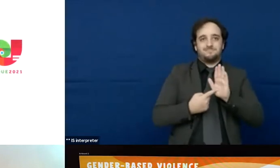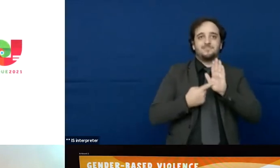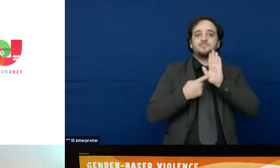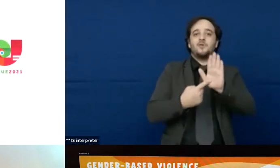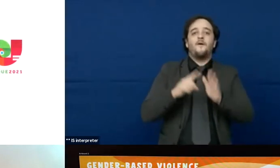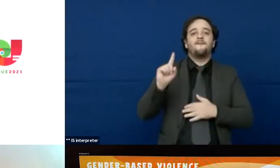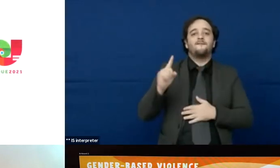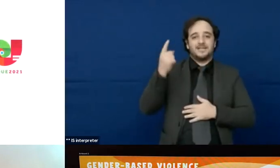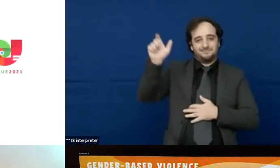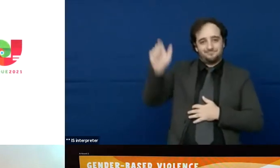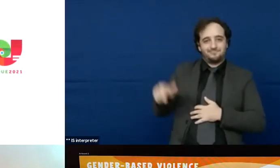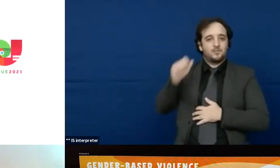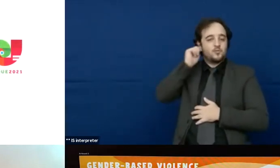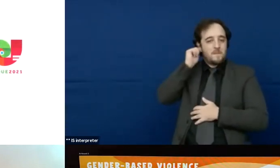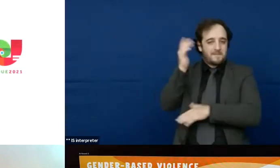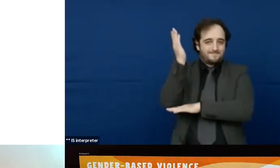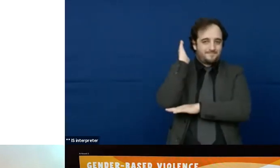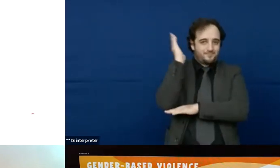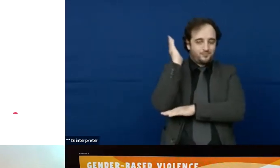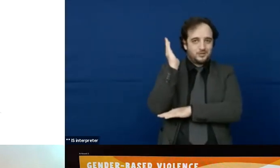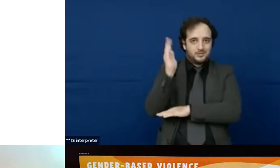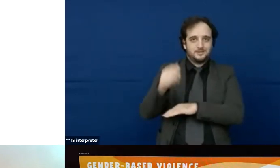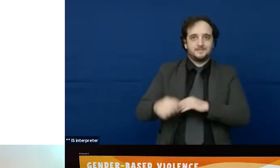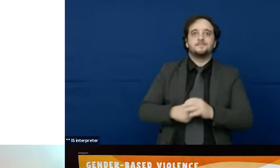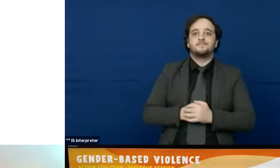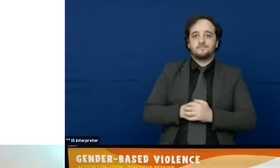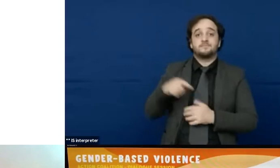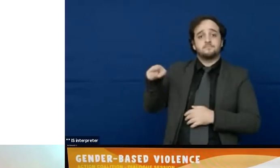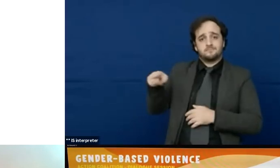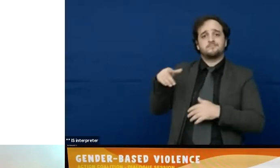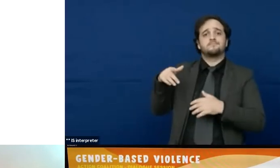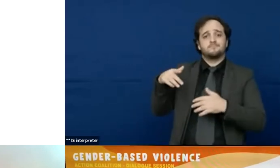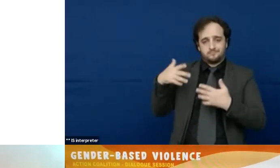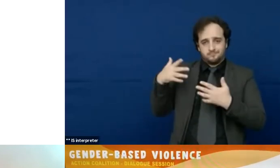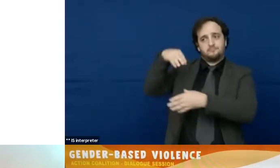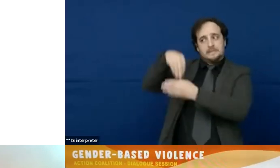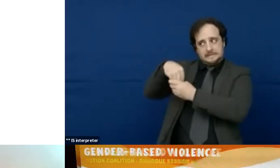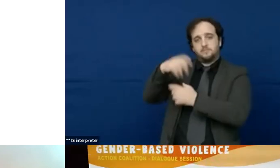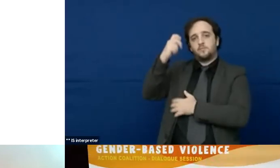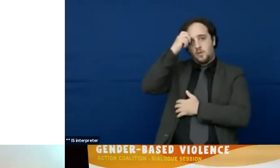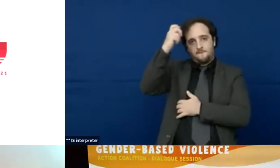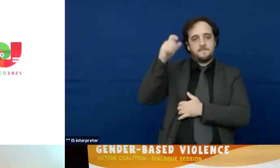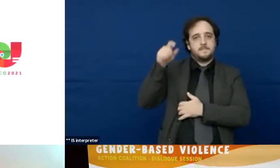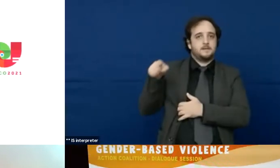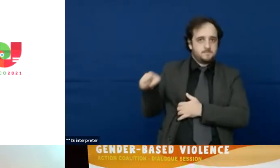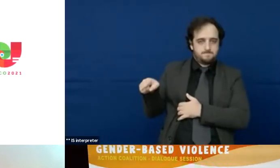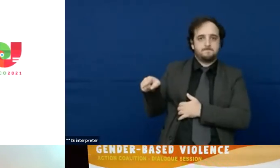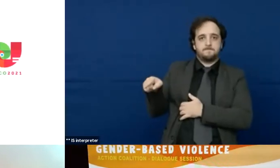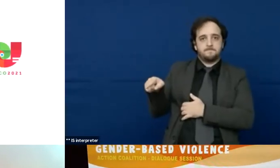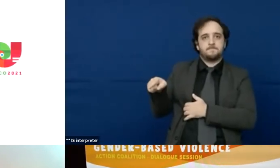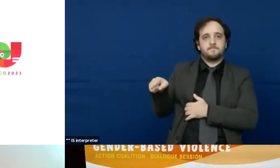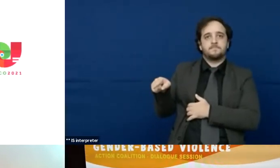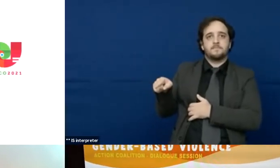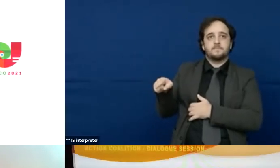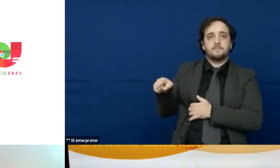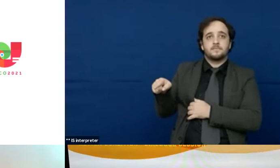Mr. Gudlaugur Thor Thordarsson, Minister for Foreign Affairs and International Development